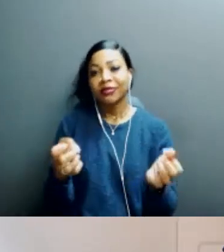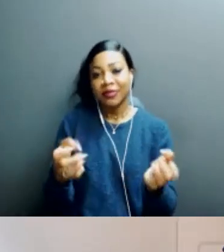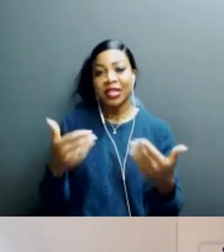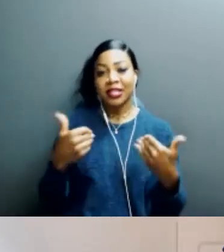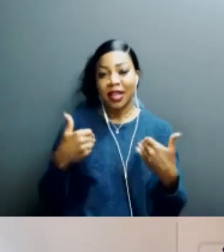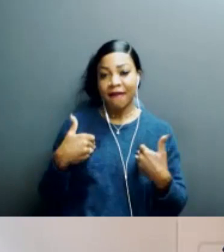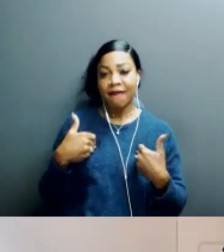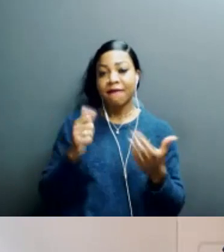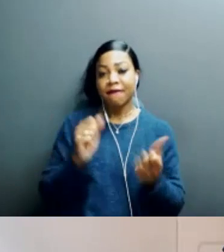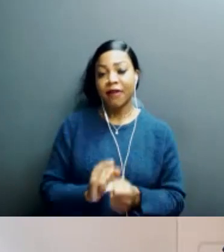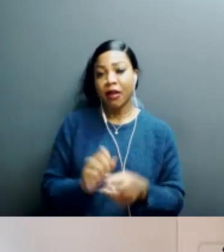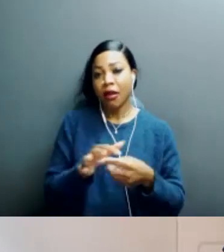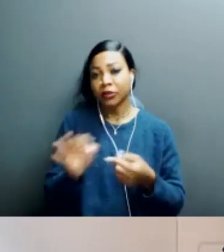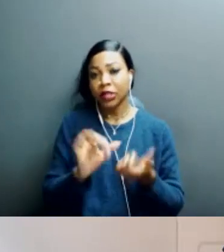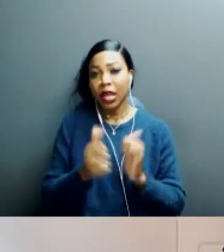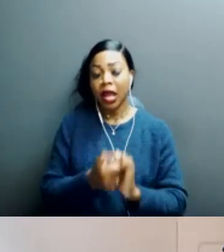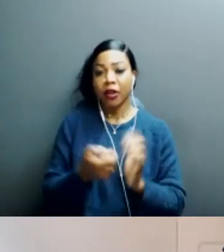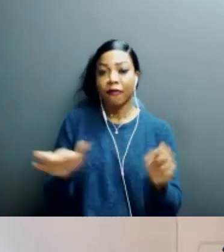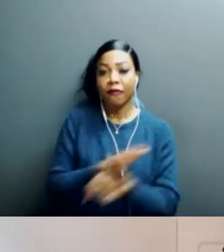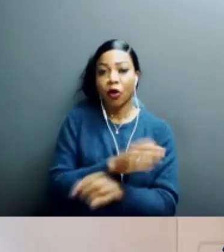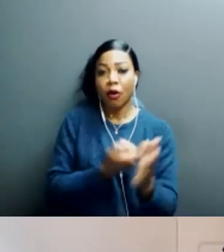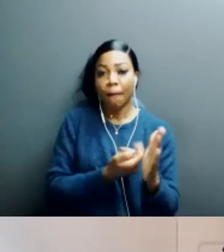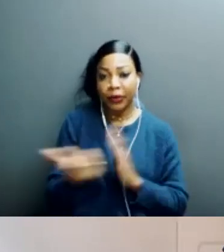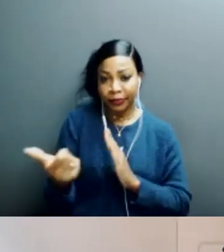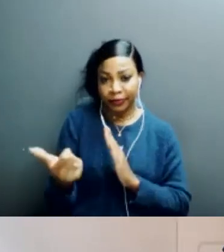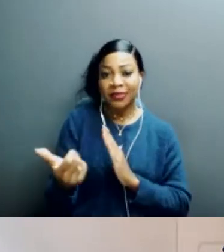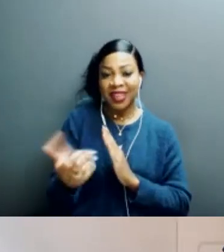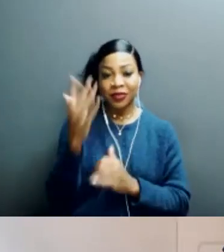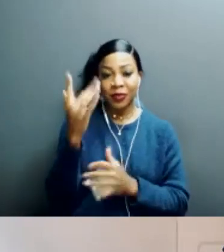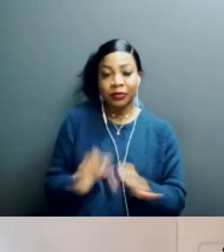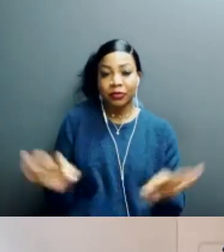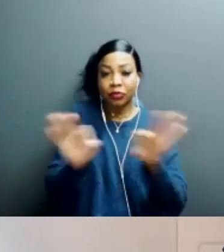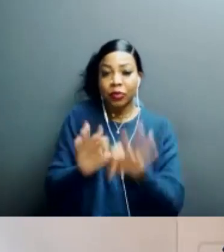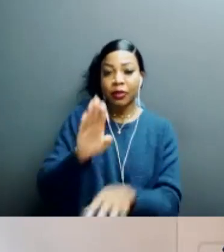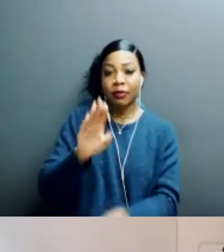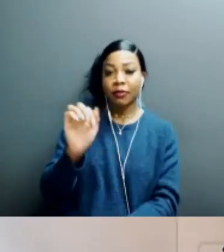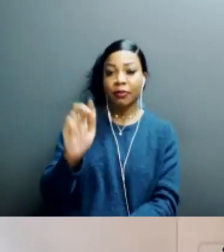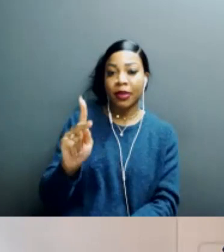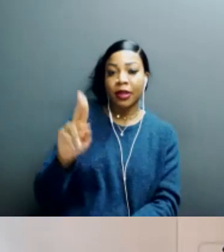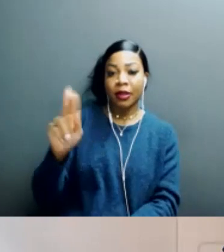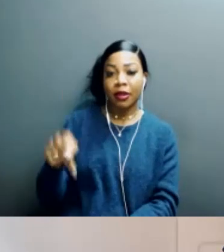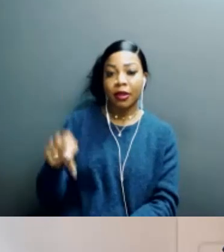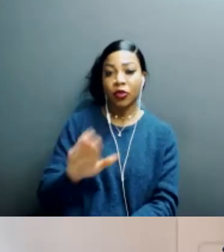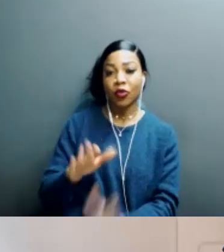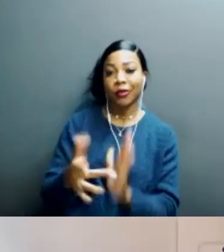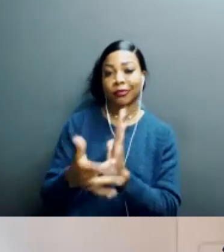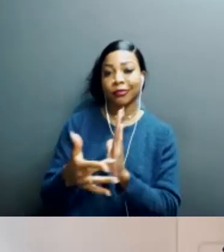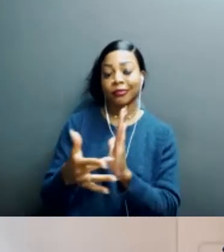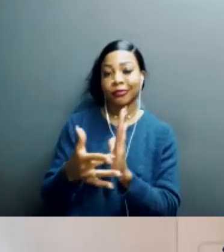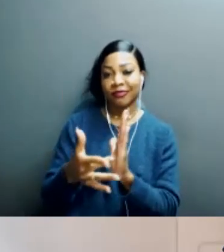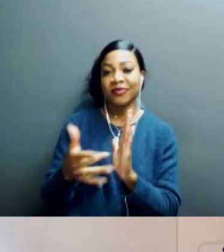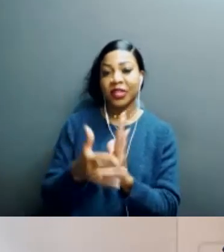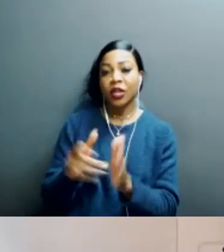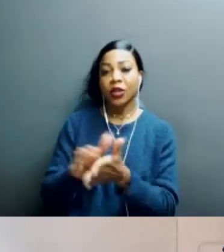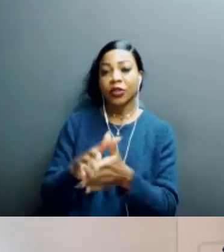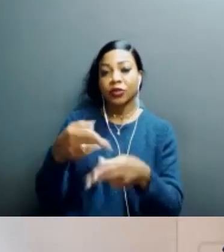that's why it's been mentioned in this panel to back up all of your devices that's of course in the instance that you might have to what we call wipe the